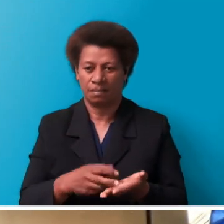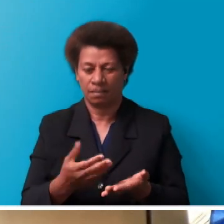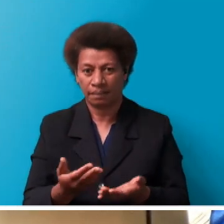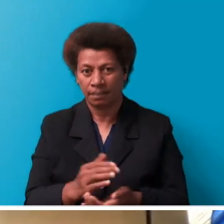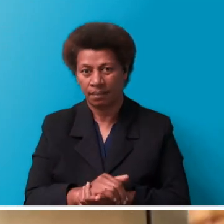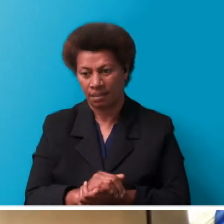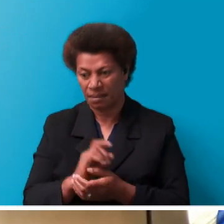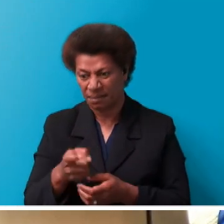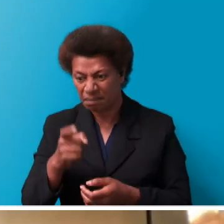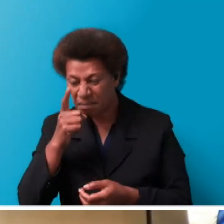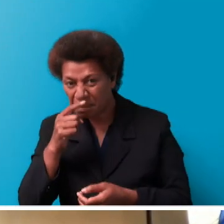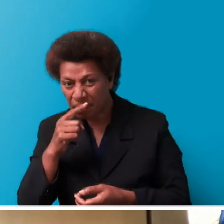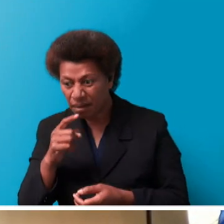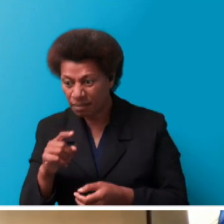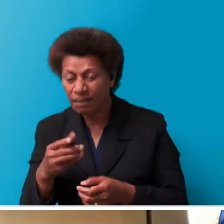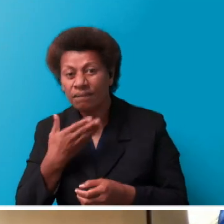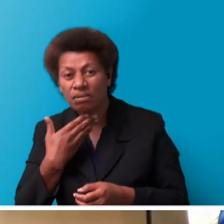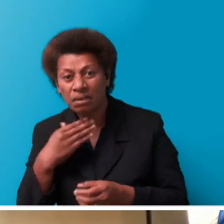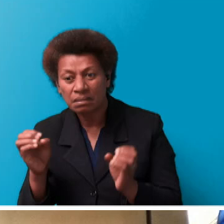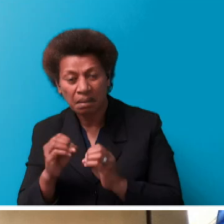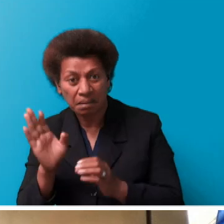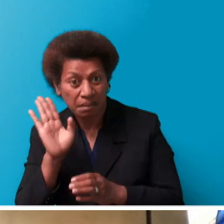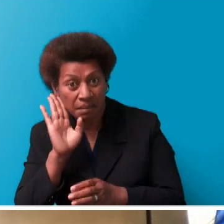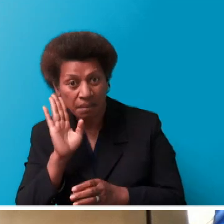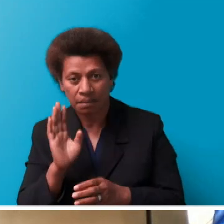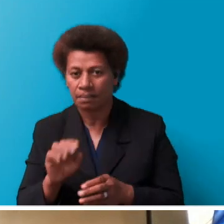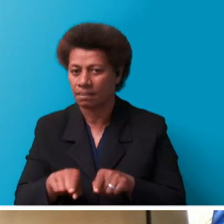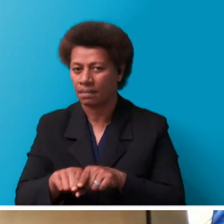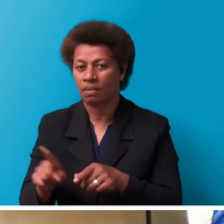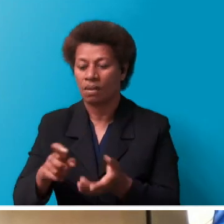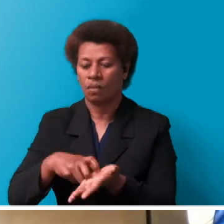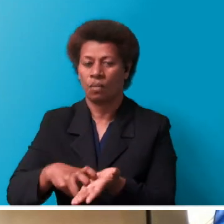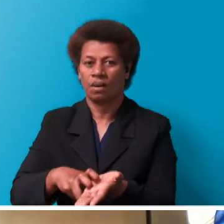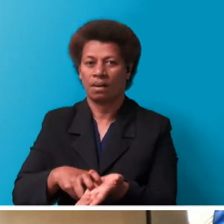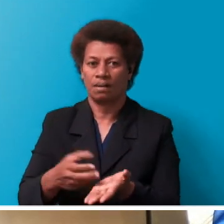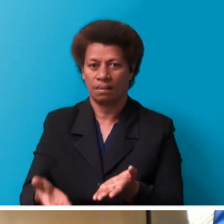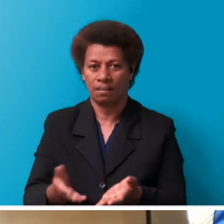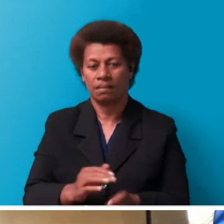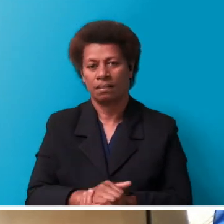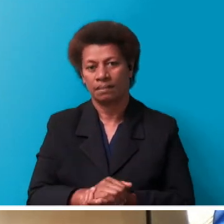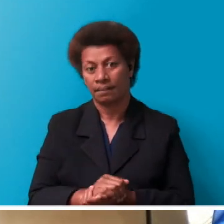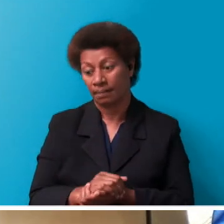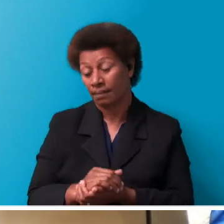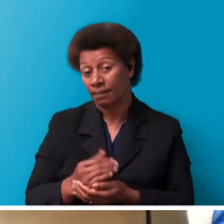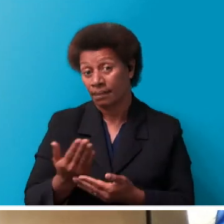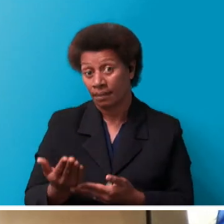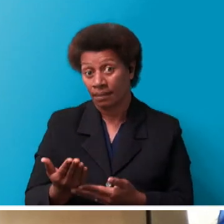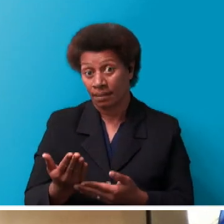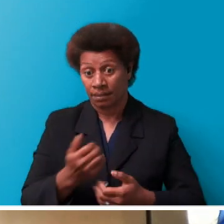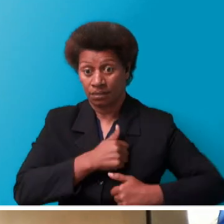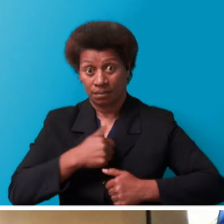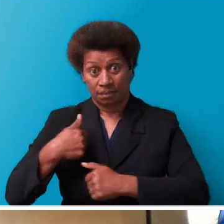is not a stable nation. And a Fiji where democracy is undermined by force, by